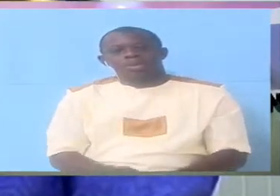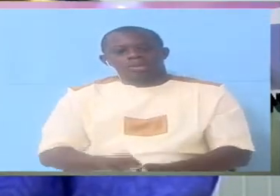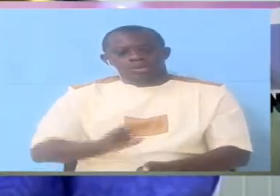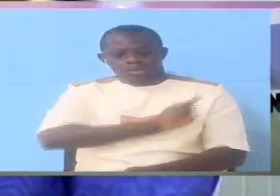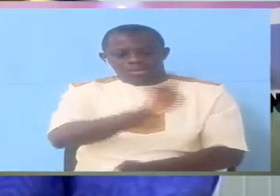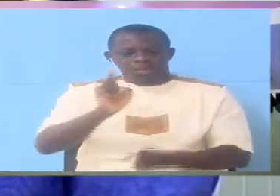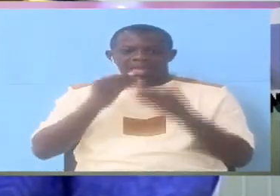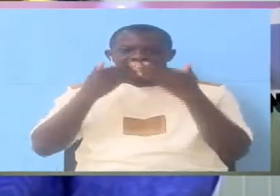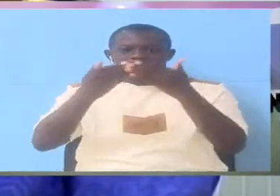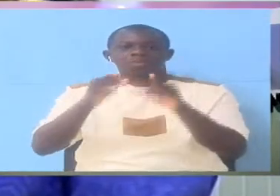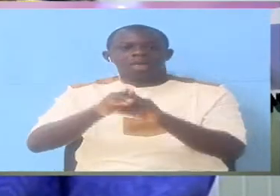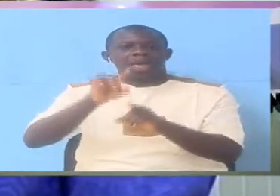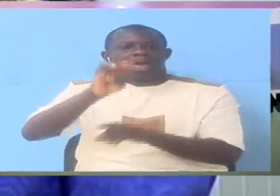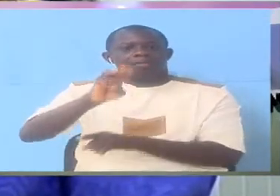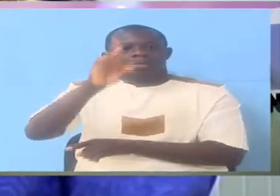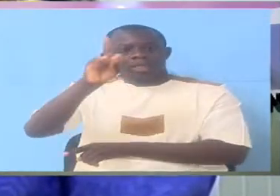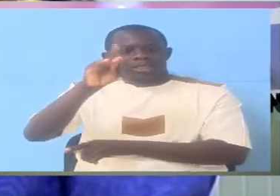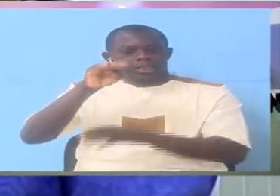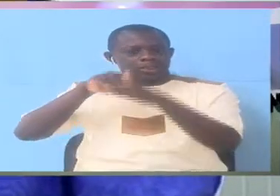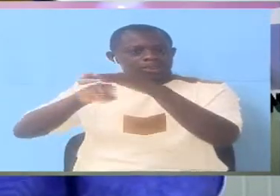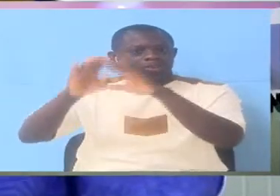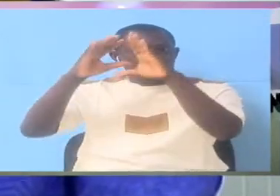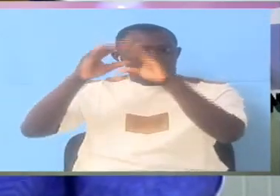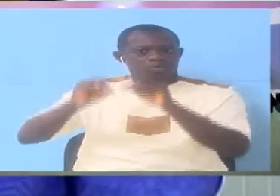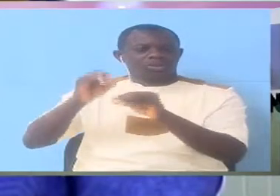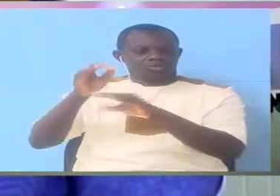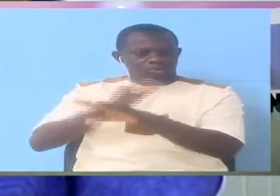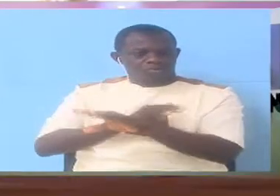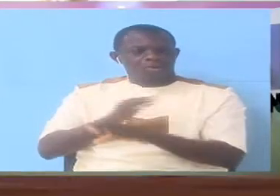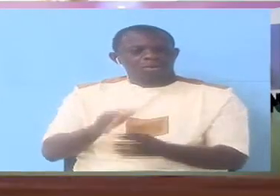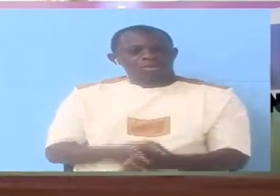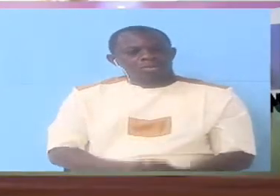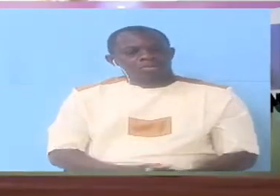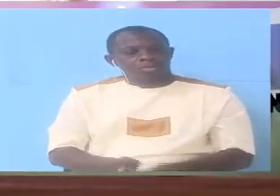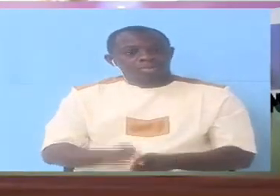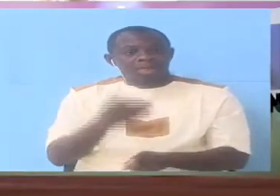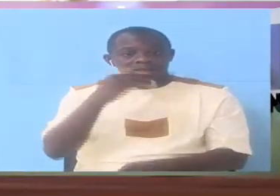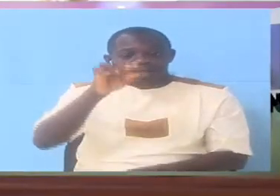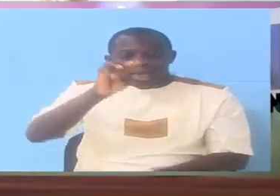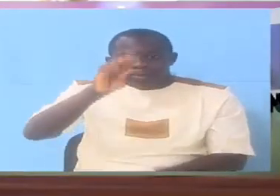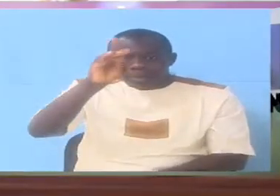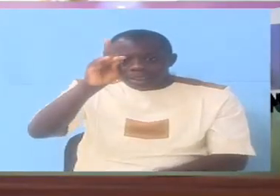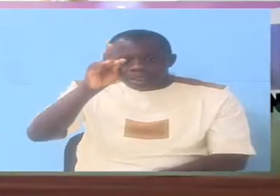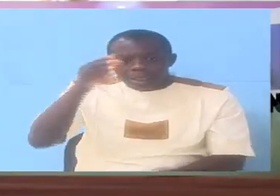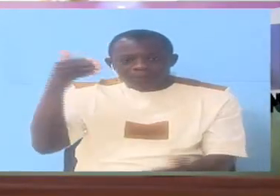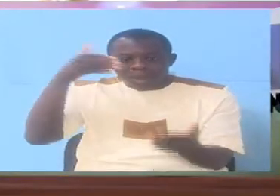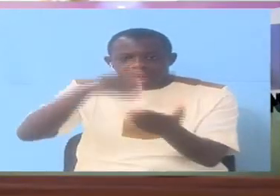they told me that the MD was inside the office. The MD had to come that night?